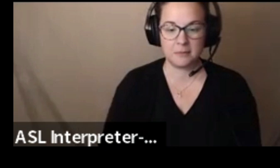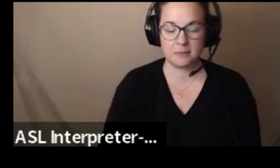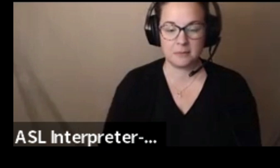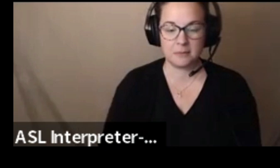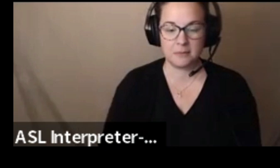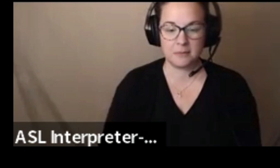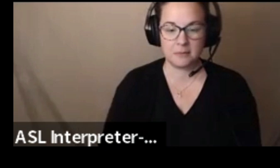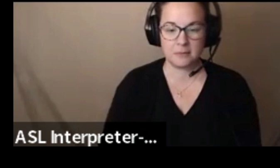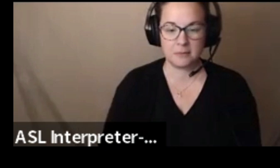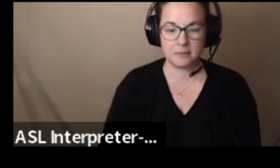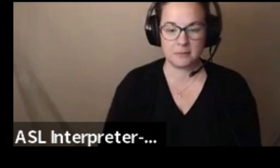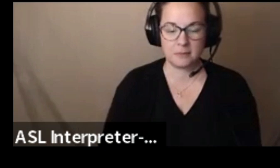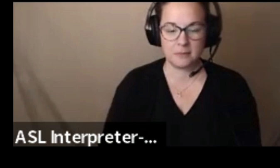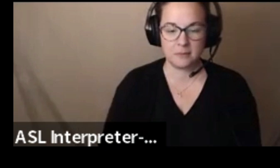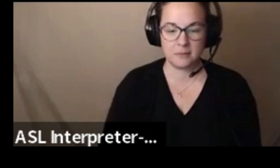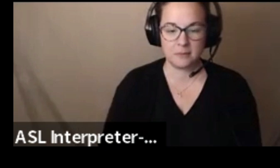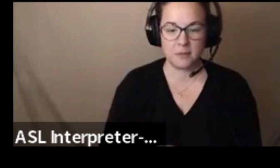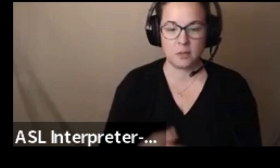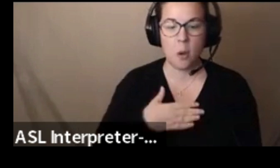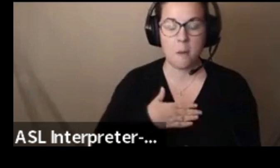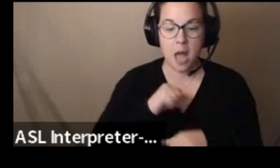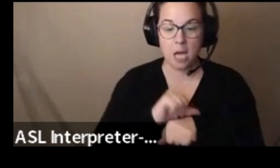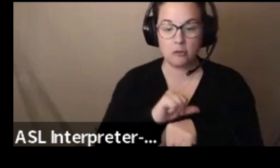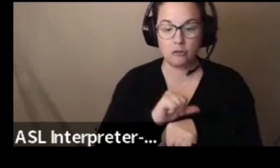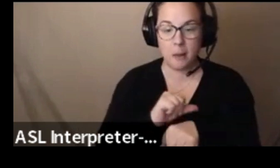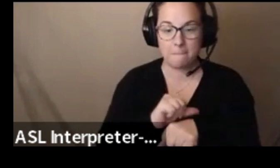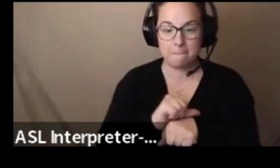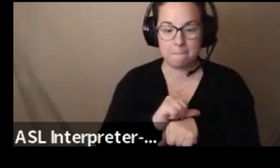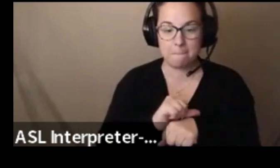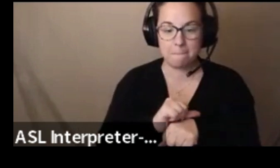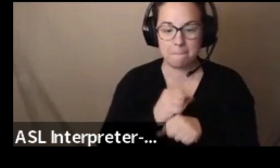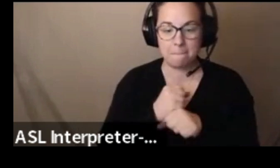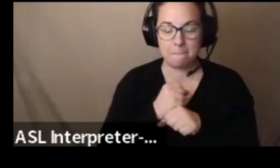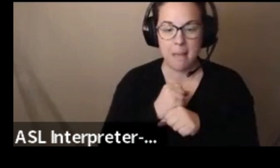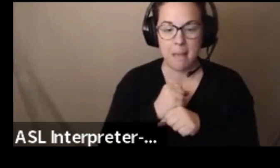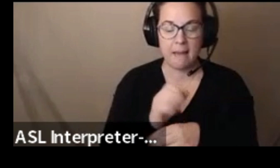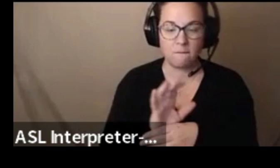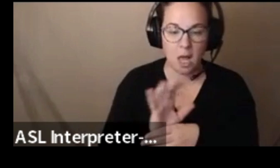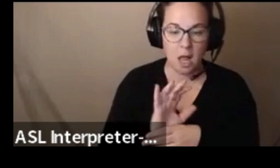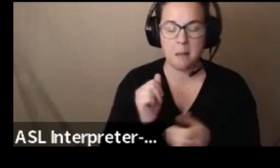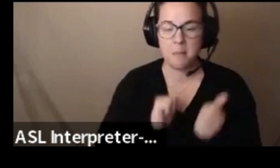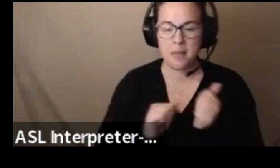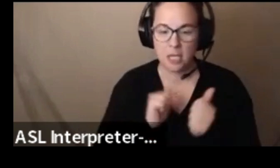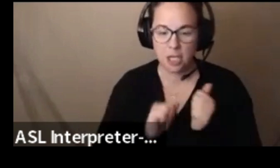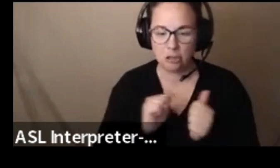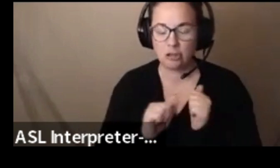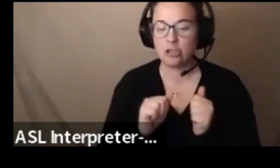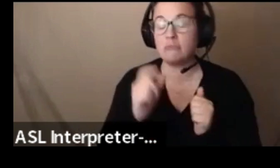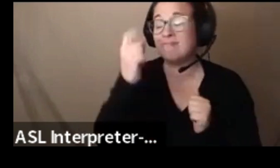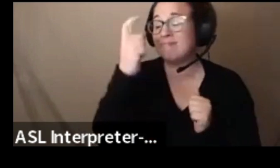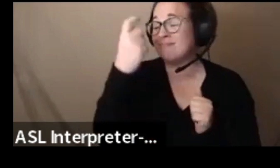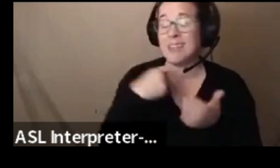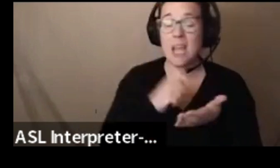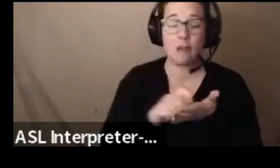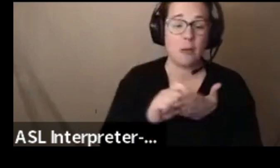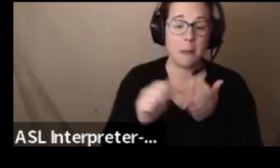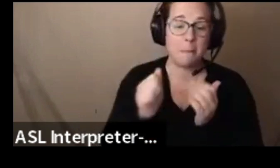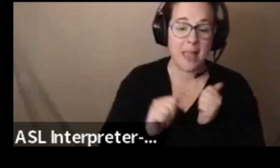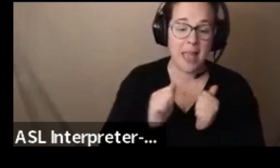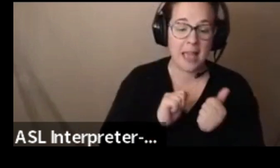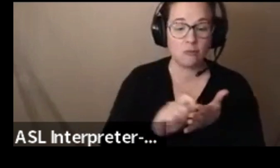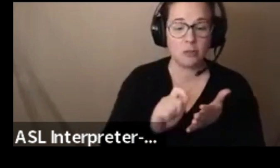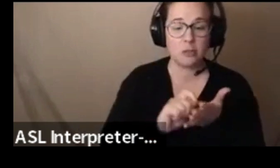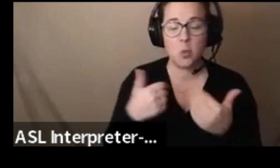yes, my job is to make films and theatre. I do that in different capacities. I write plays, written a lot